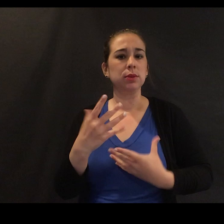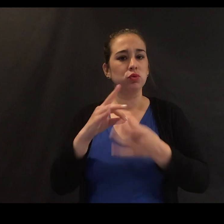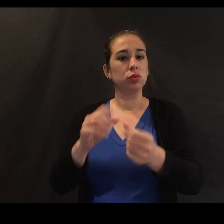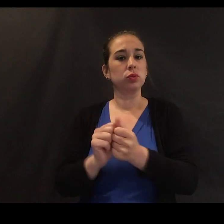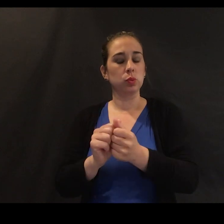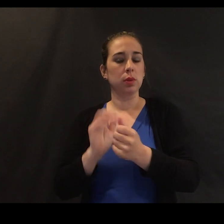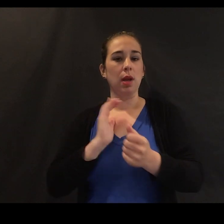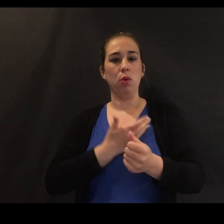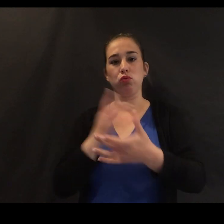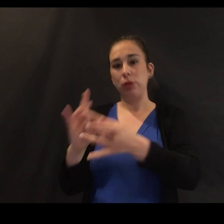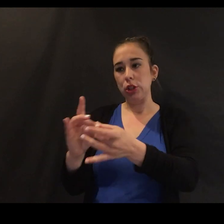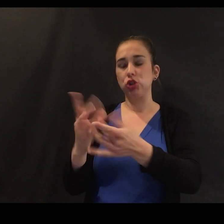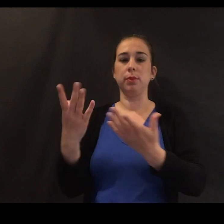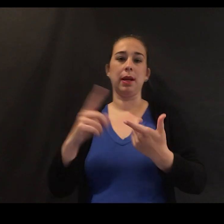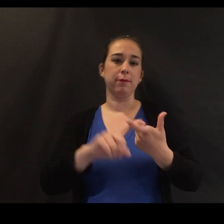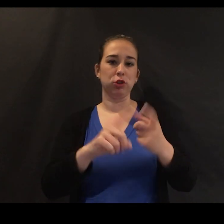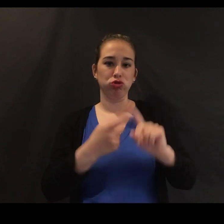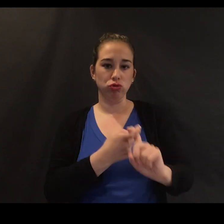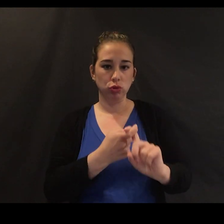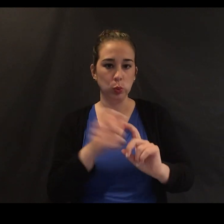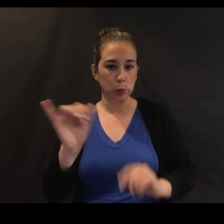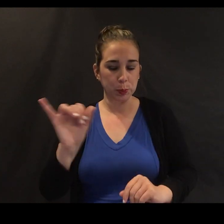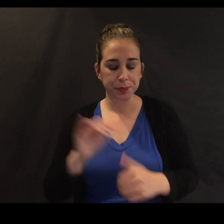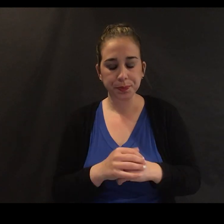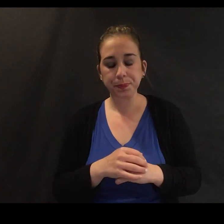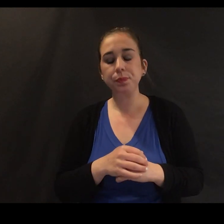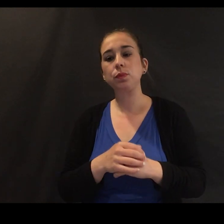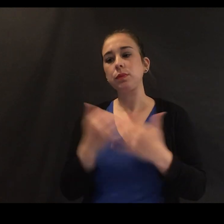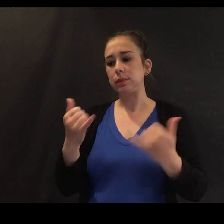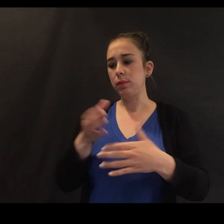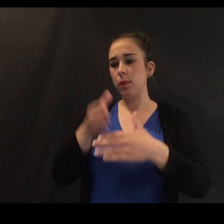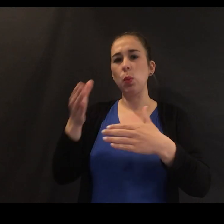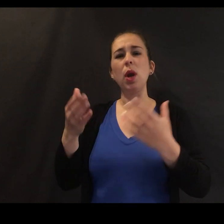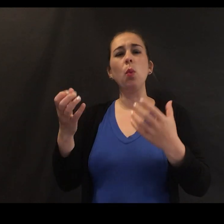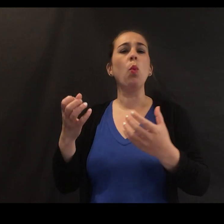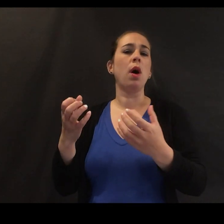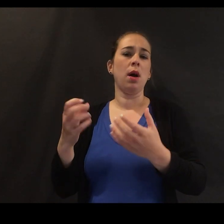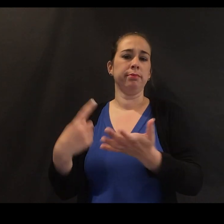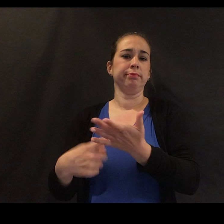about our friendships. I want to talk to us this weekend about this same theme